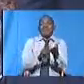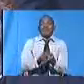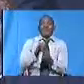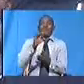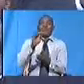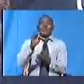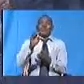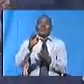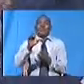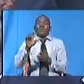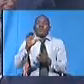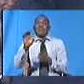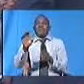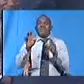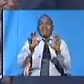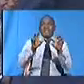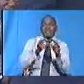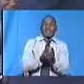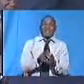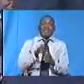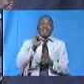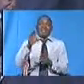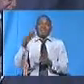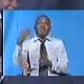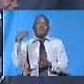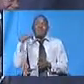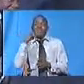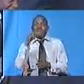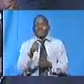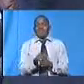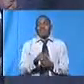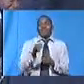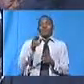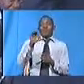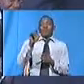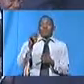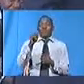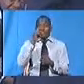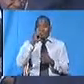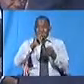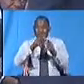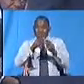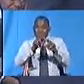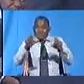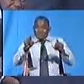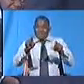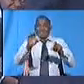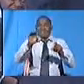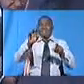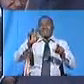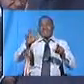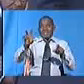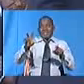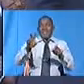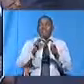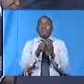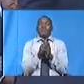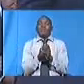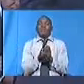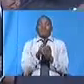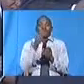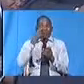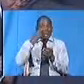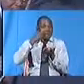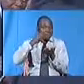C3. Dr. Farijan said column C3 is supposed to be verification by use